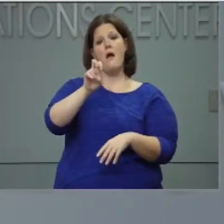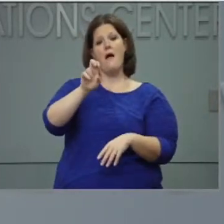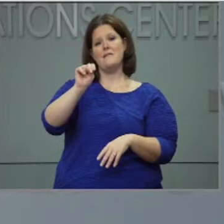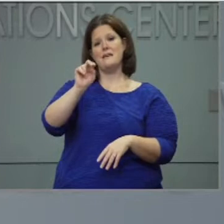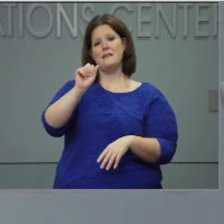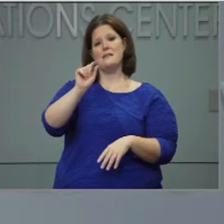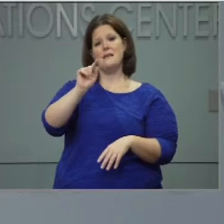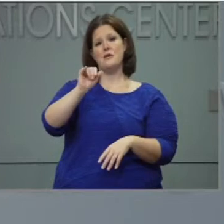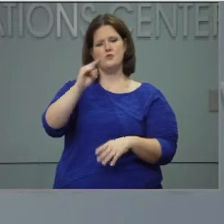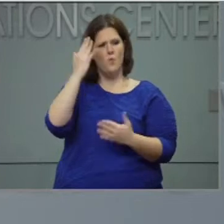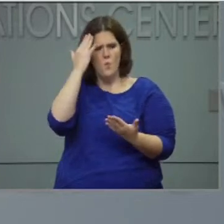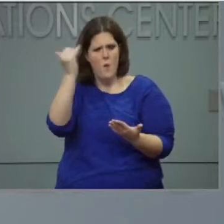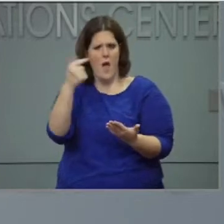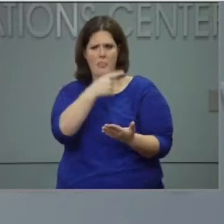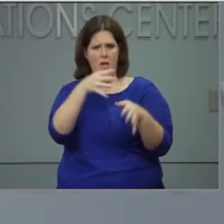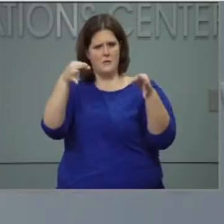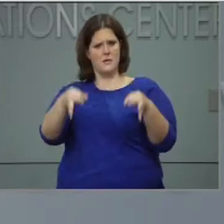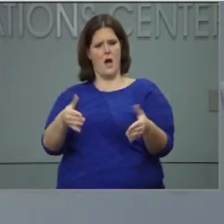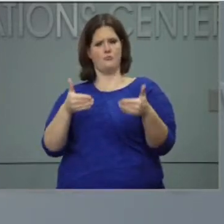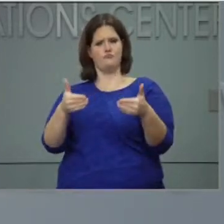policy. Janine?